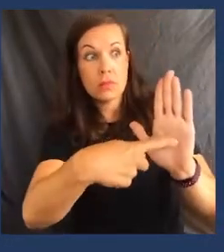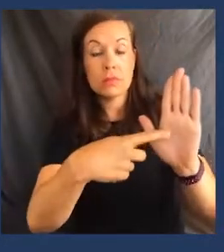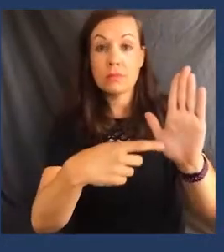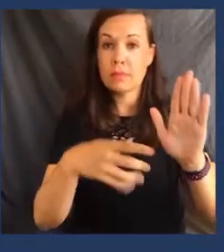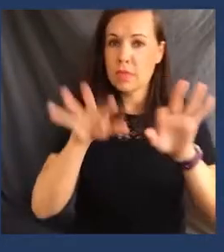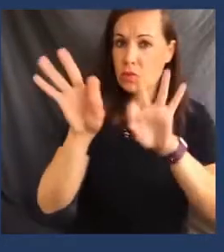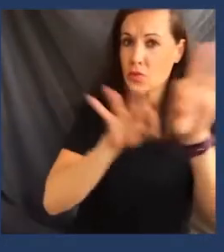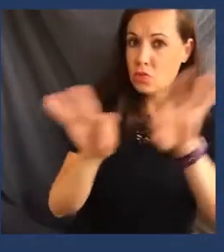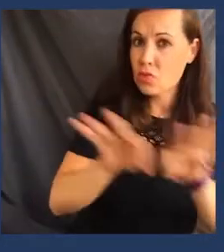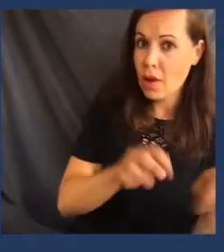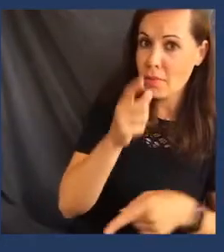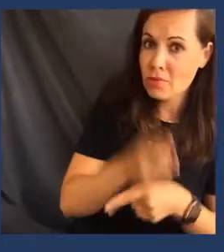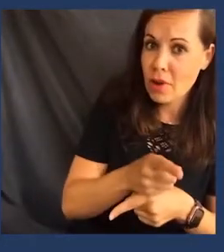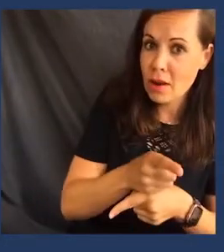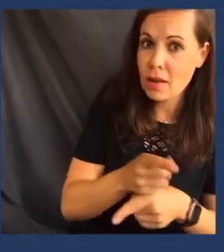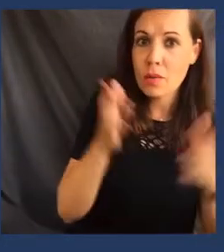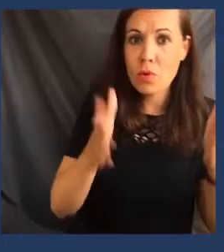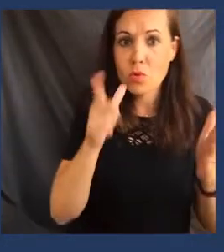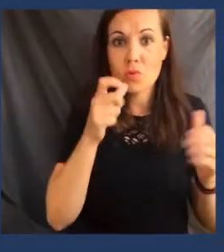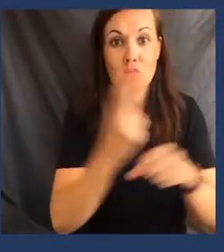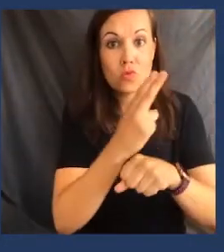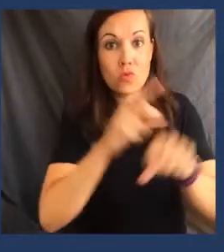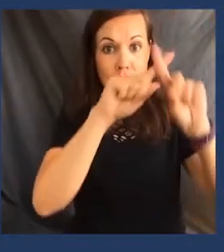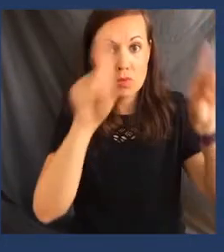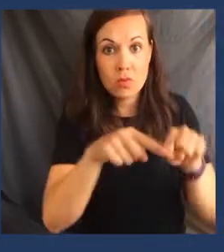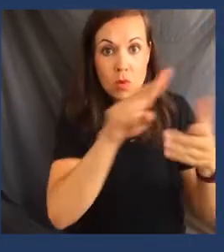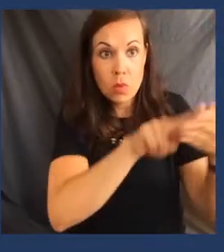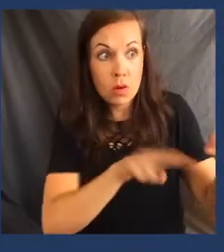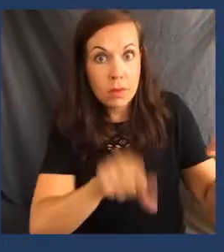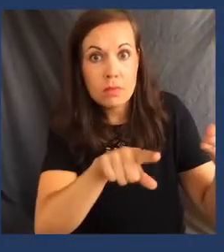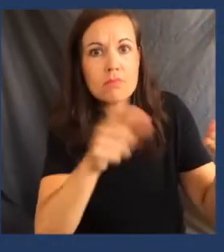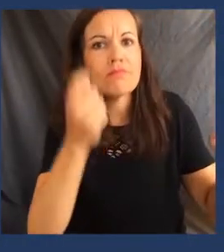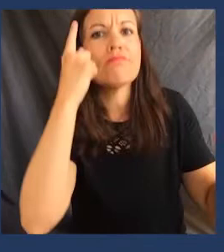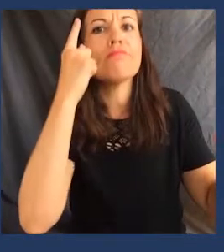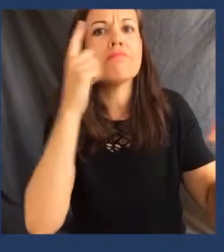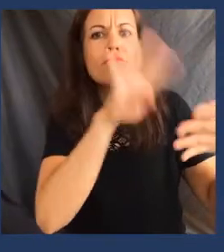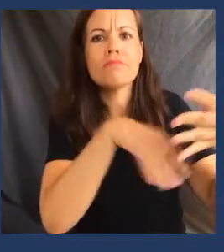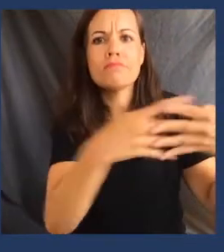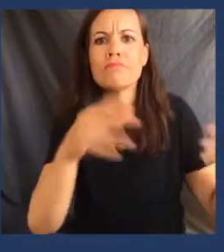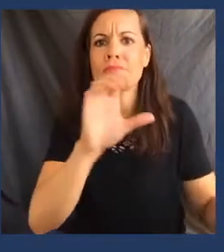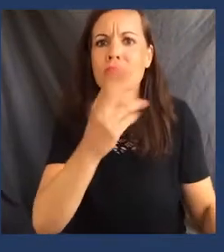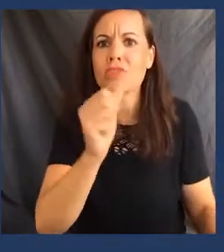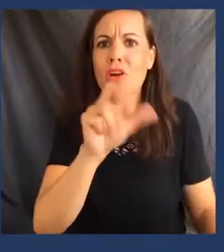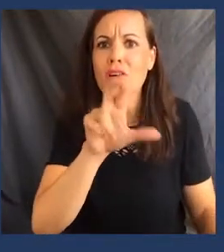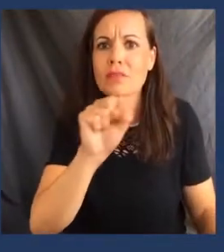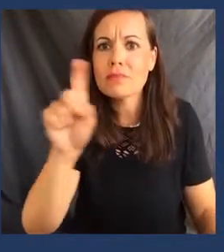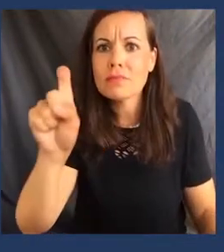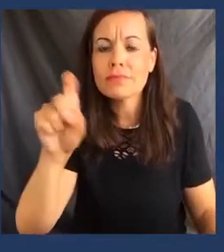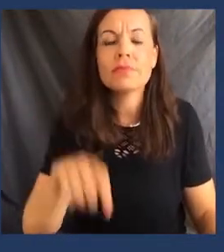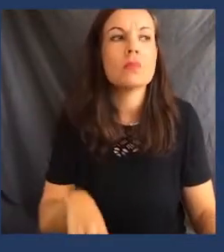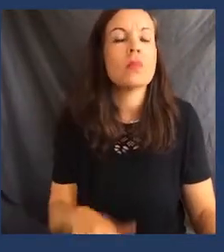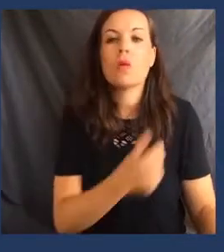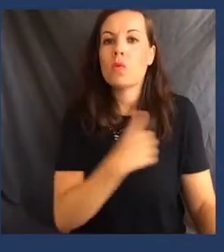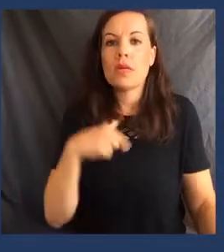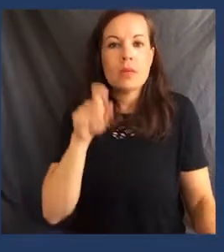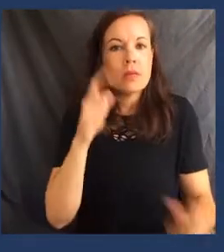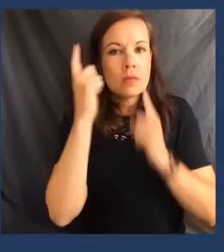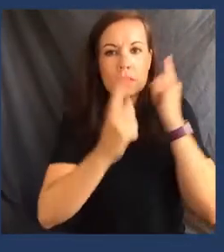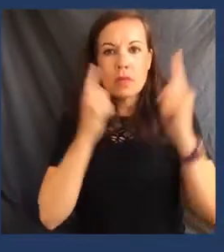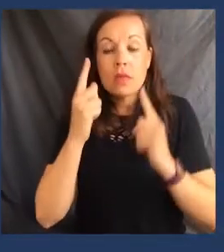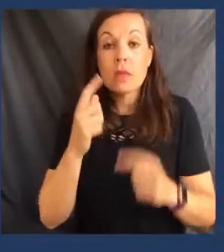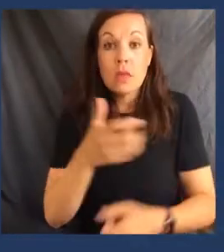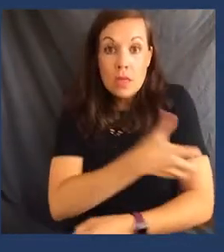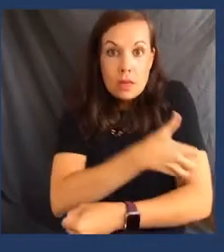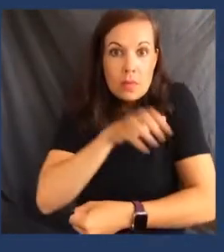described by someone who uses a screen reader? The thing that we need to think about is not just empowering other people, but